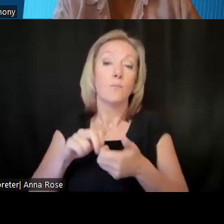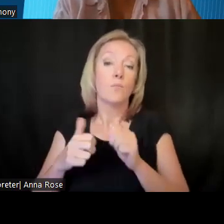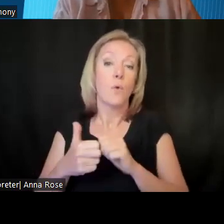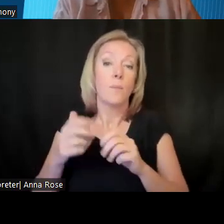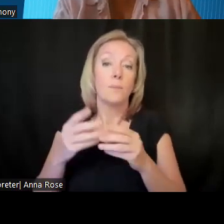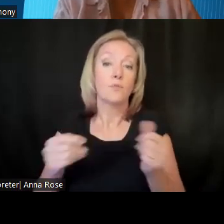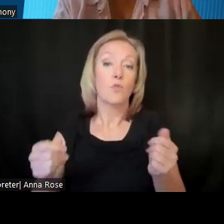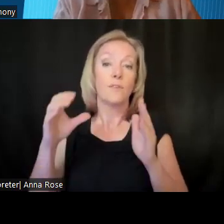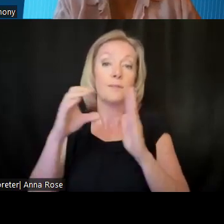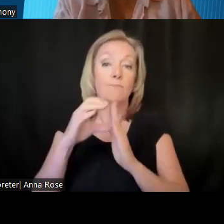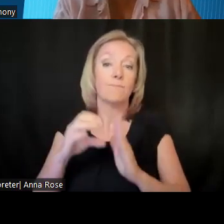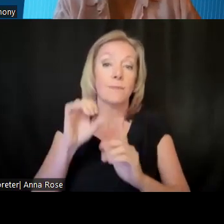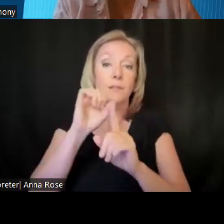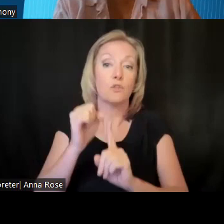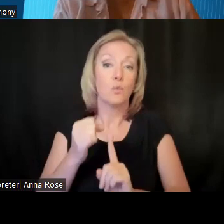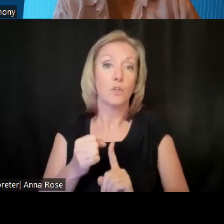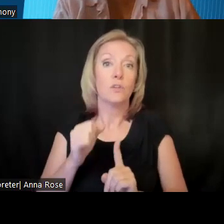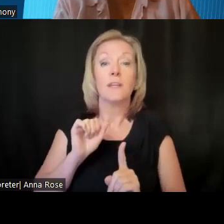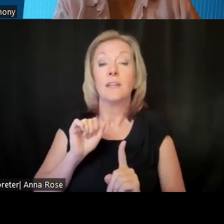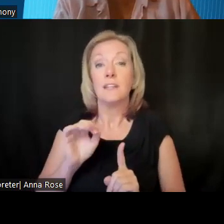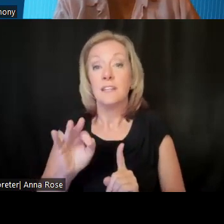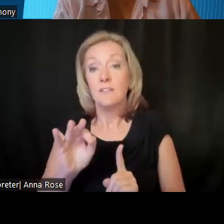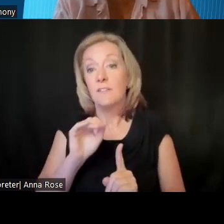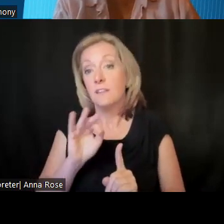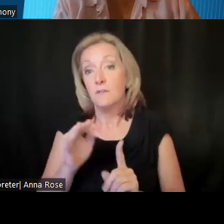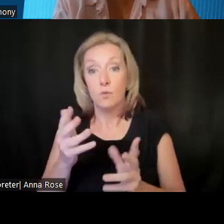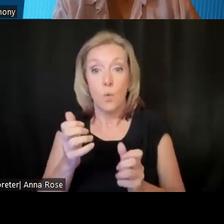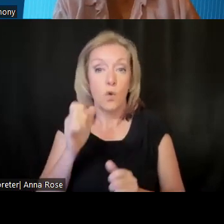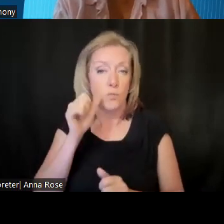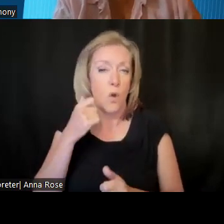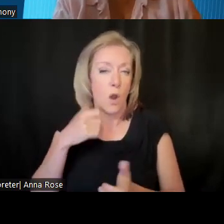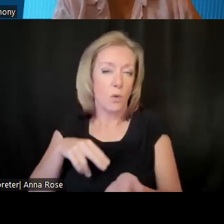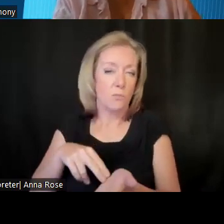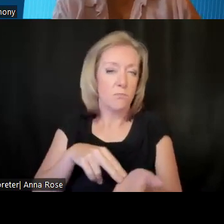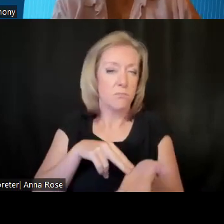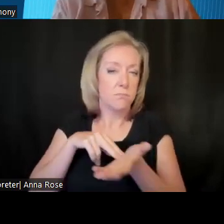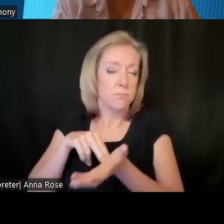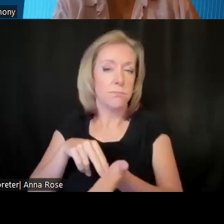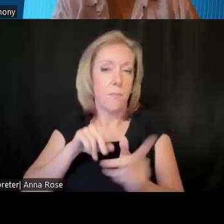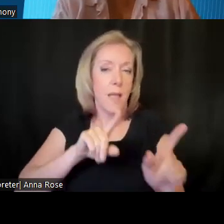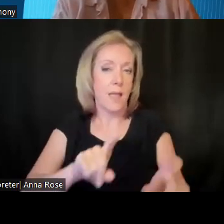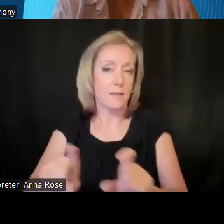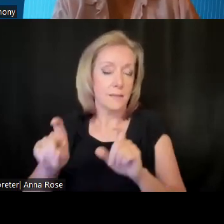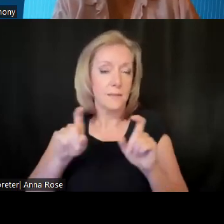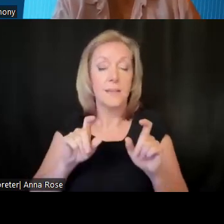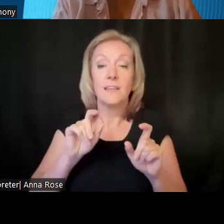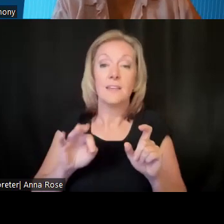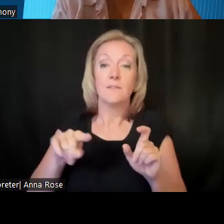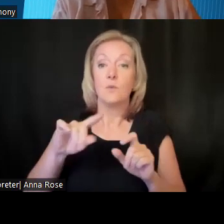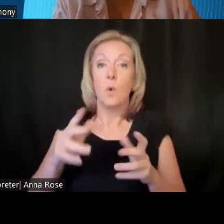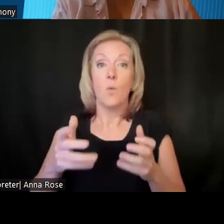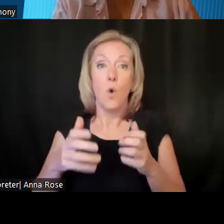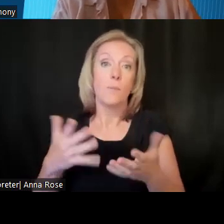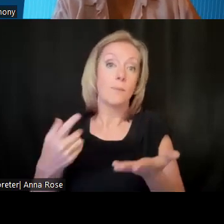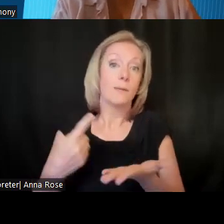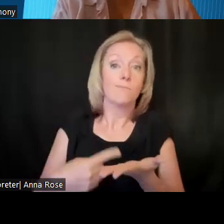vignettes. And then if it's important to you, and I'll take stock in the morning or in early on when we meet, is let's just